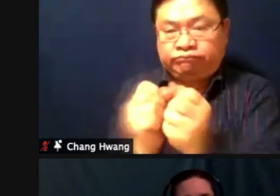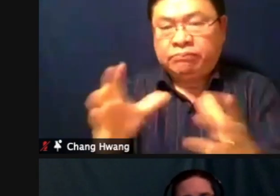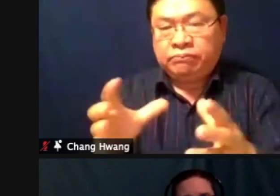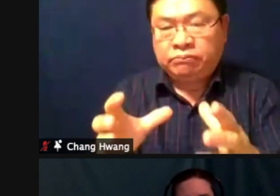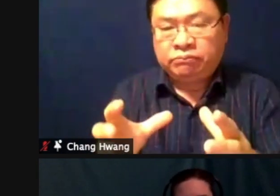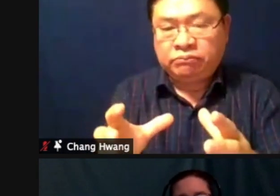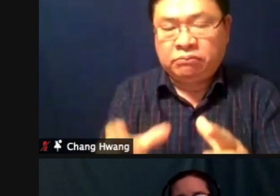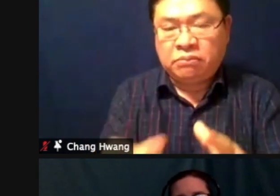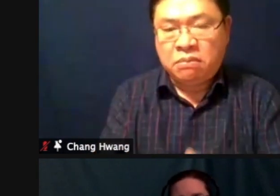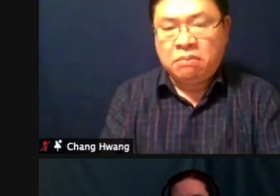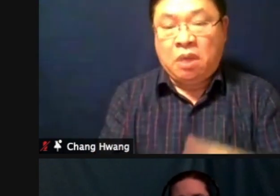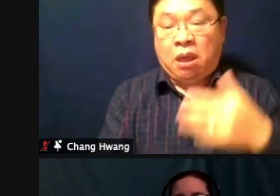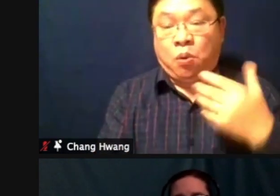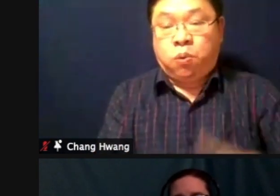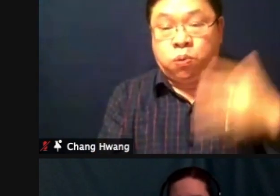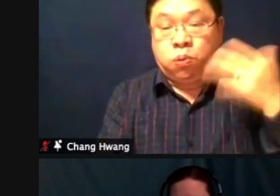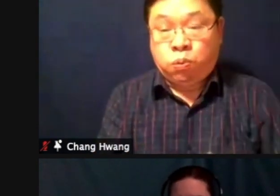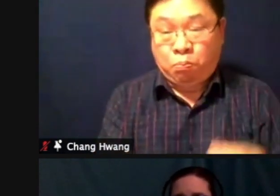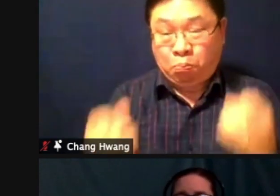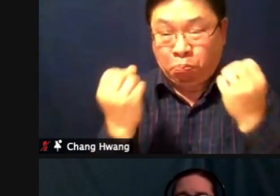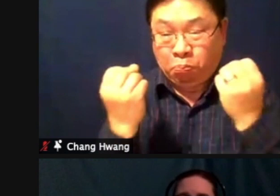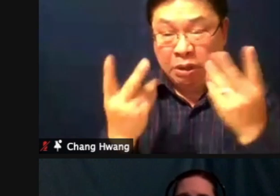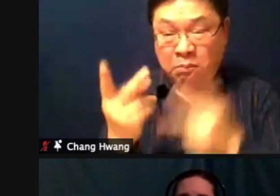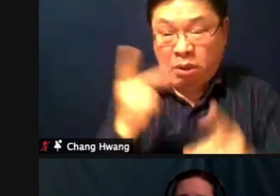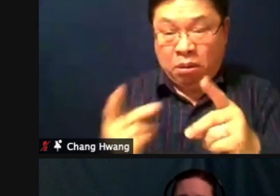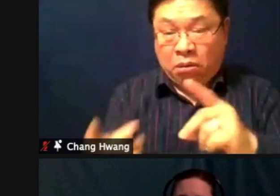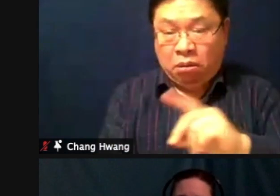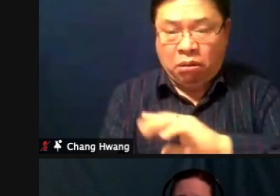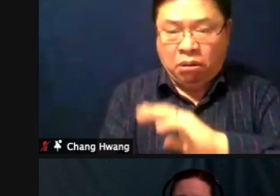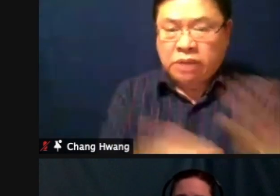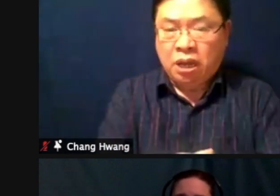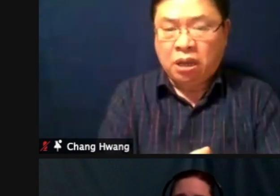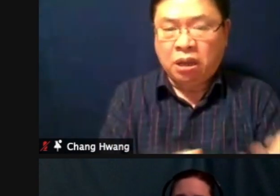And as you may know, those 2 atomic bombings